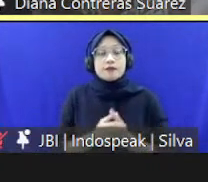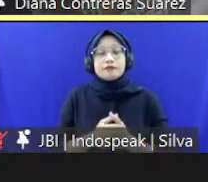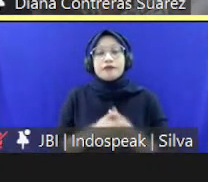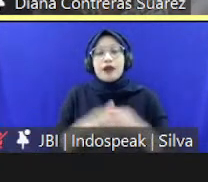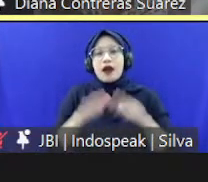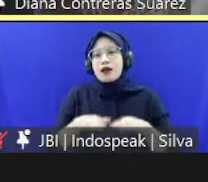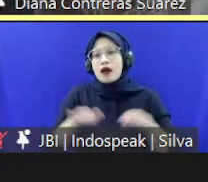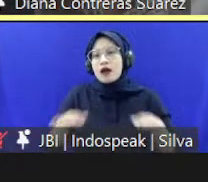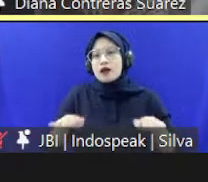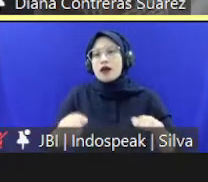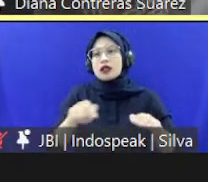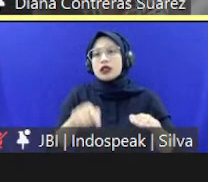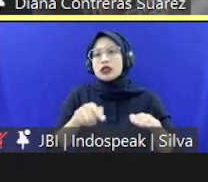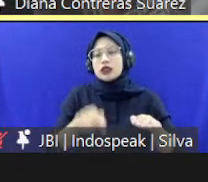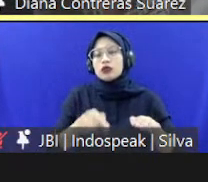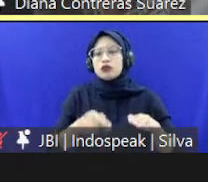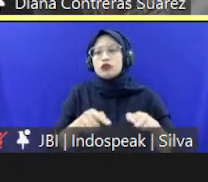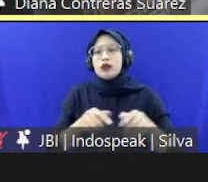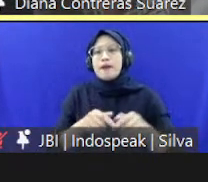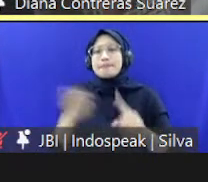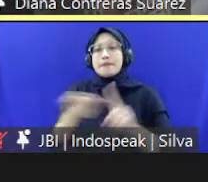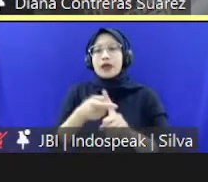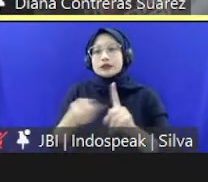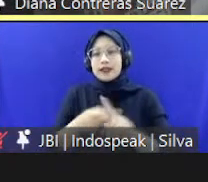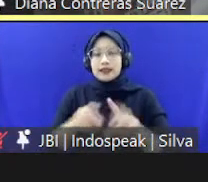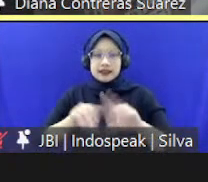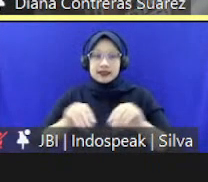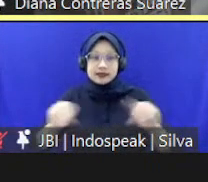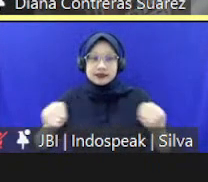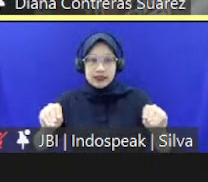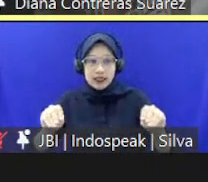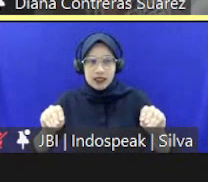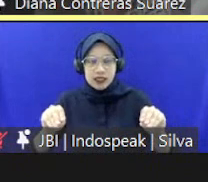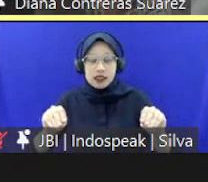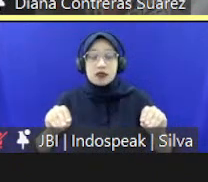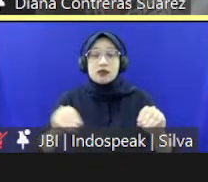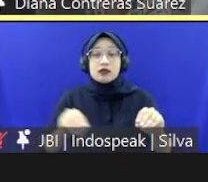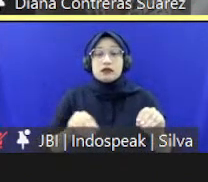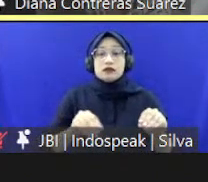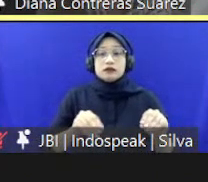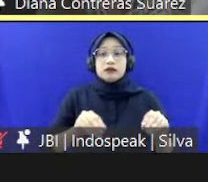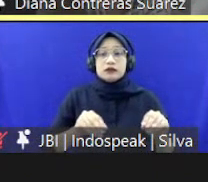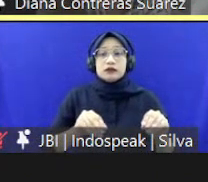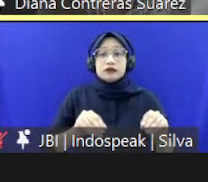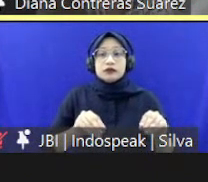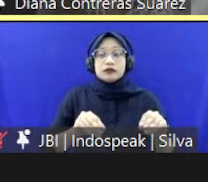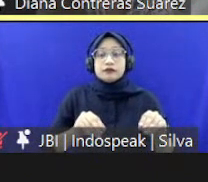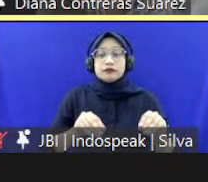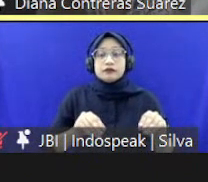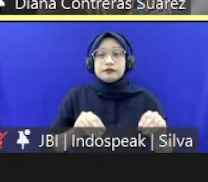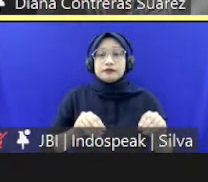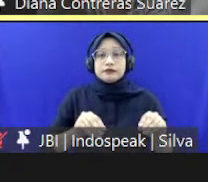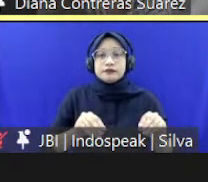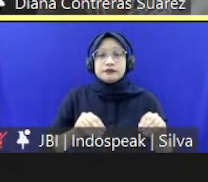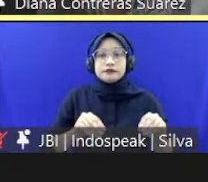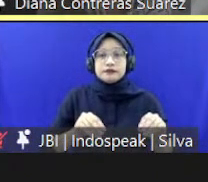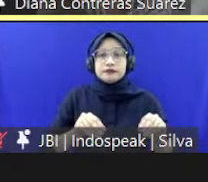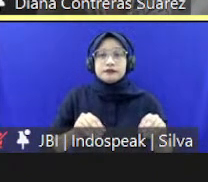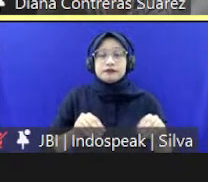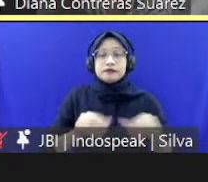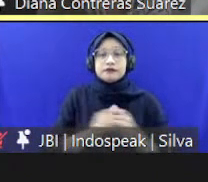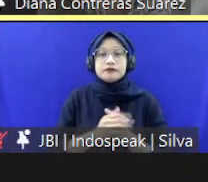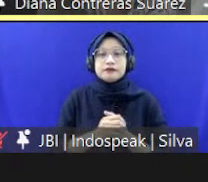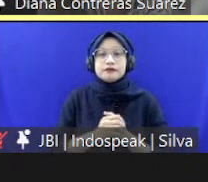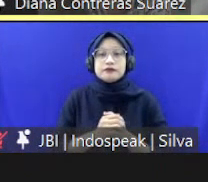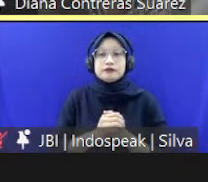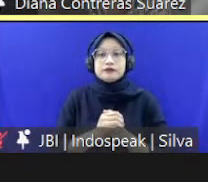being in child labor. And this could just reflect the fact that there is time constraints by probably the mother, which is more